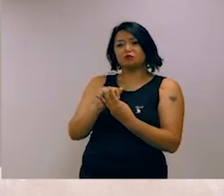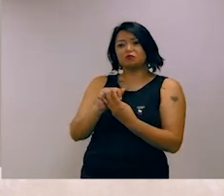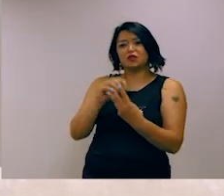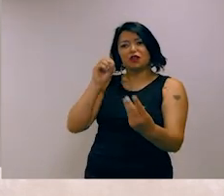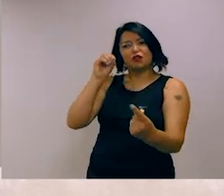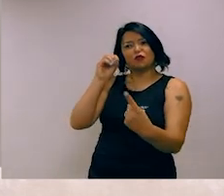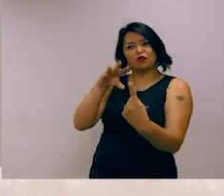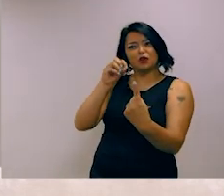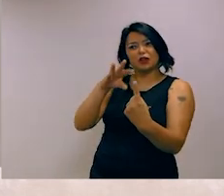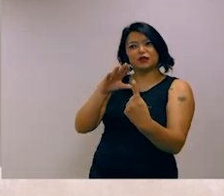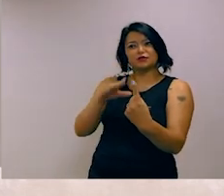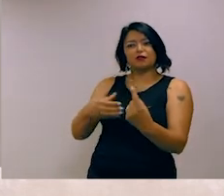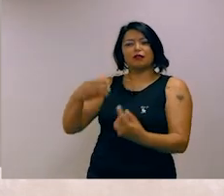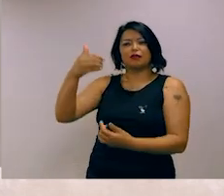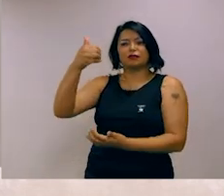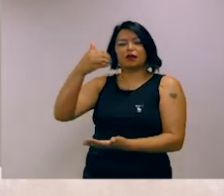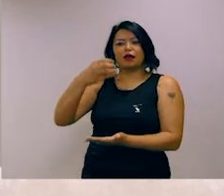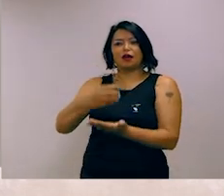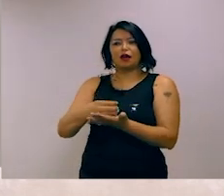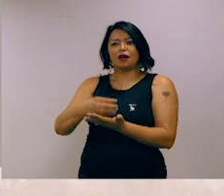now is